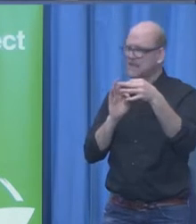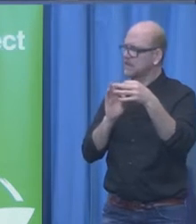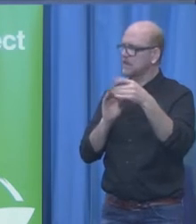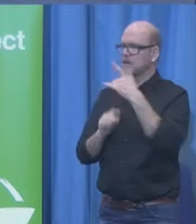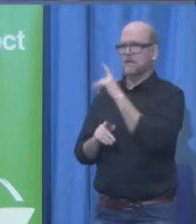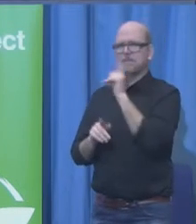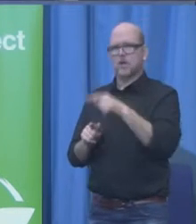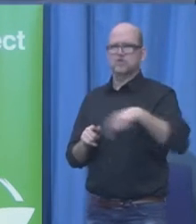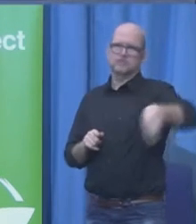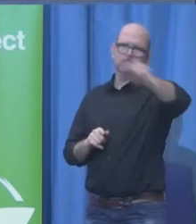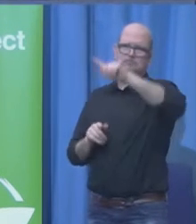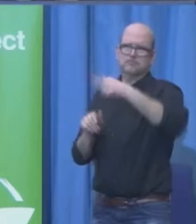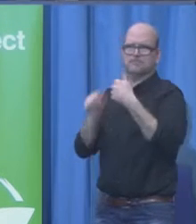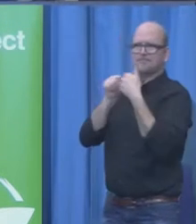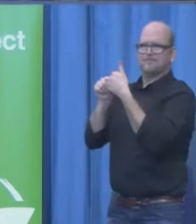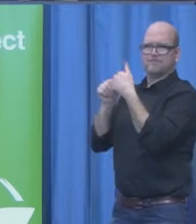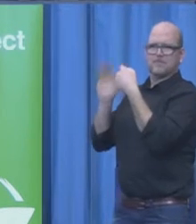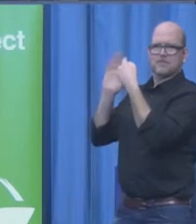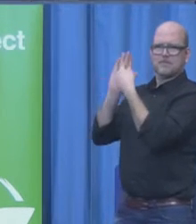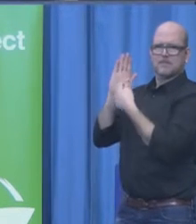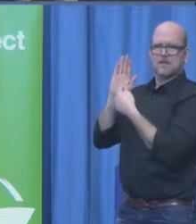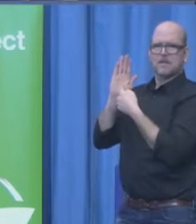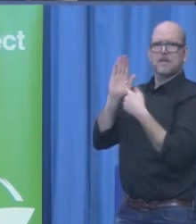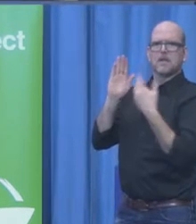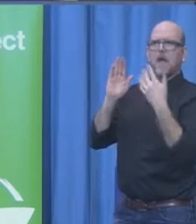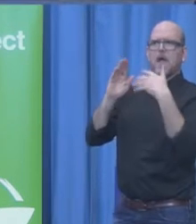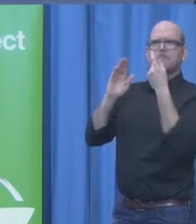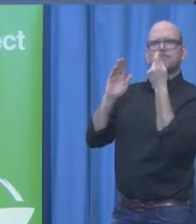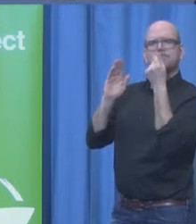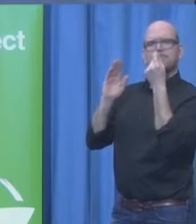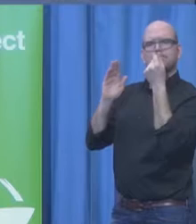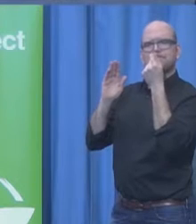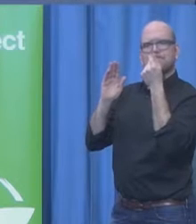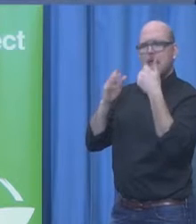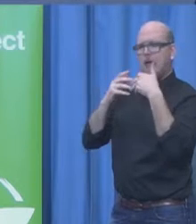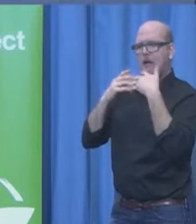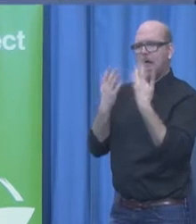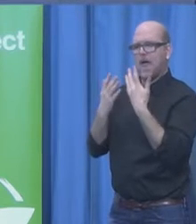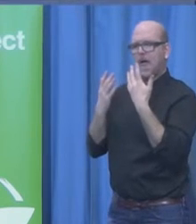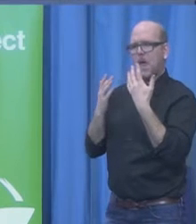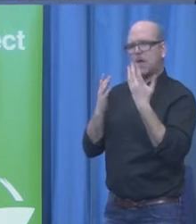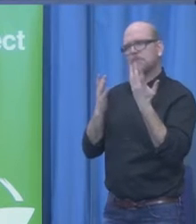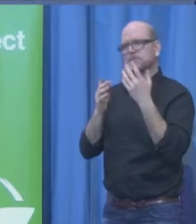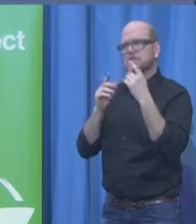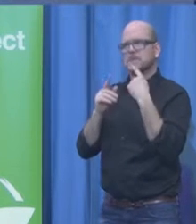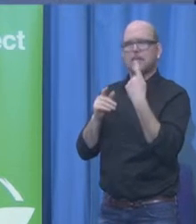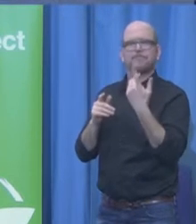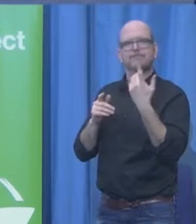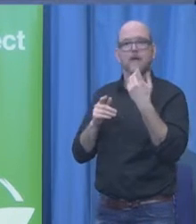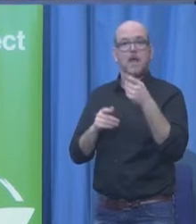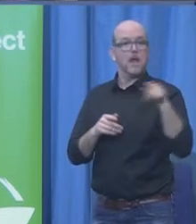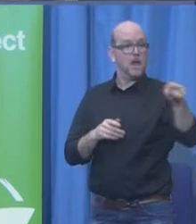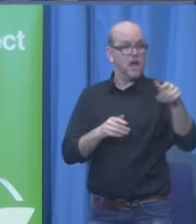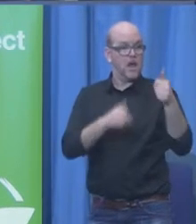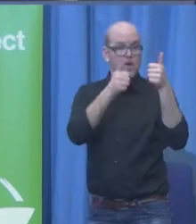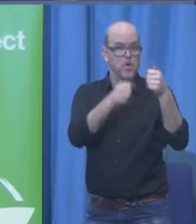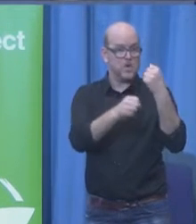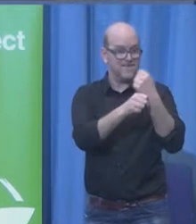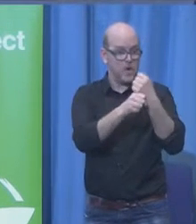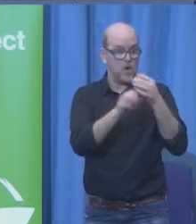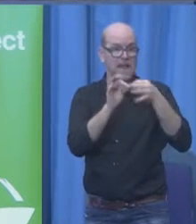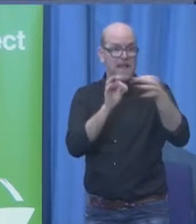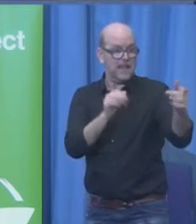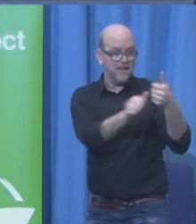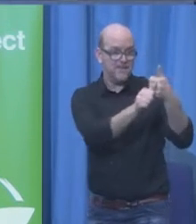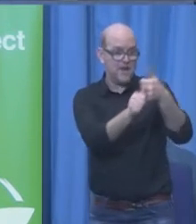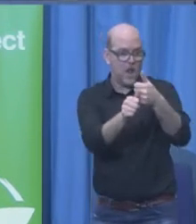of financial support in order to employ persons with disabilities. Also, we have we work very